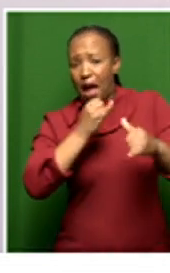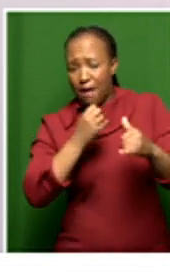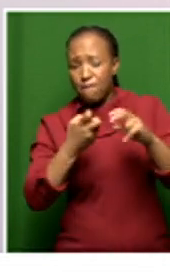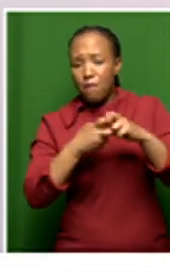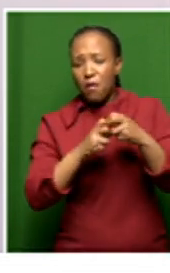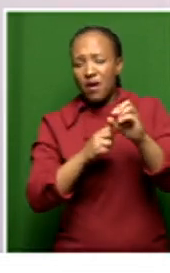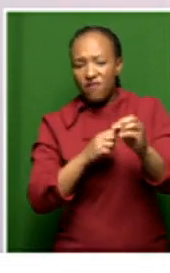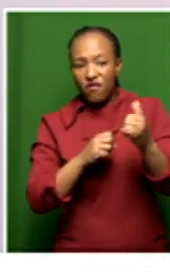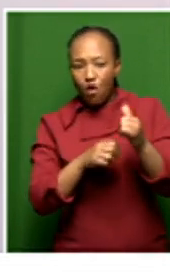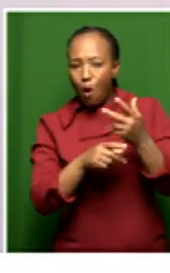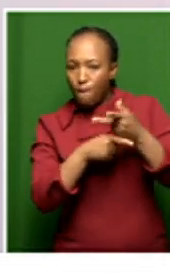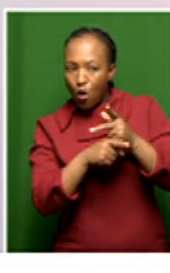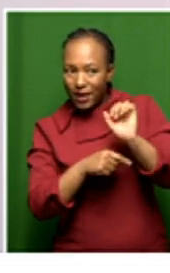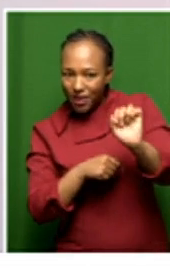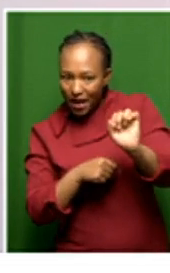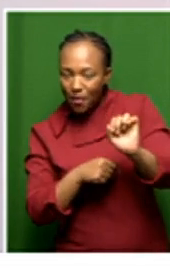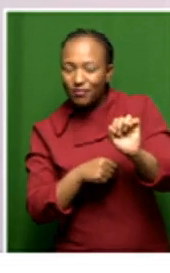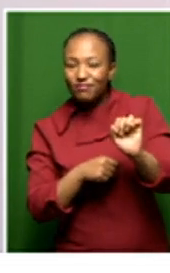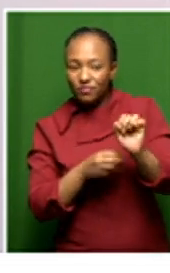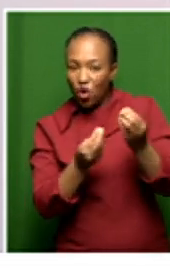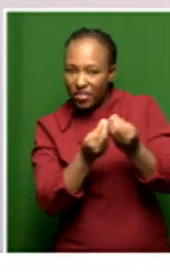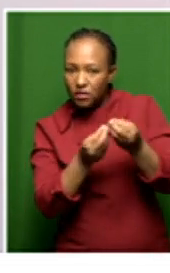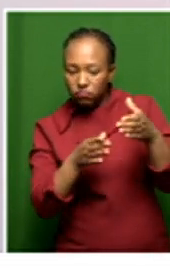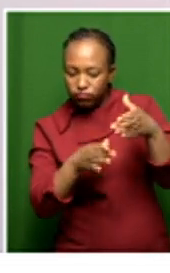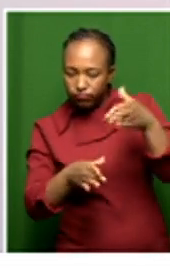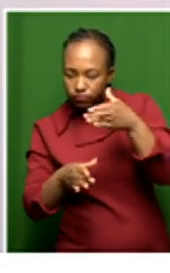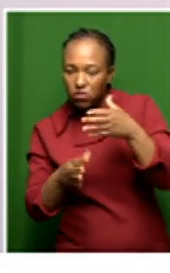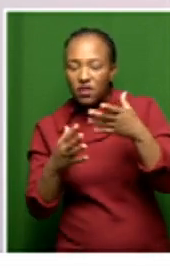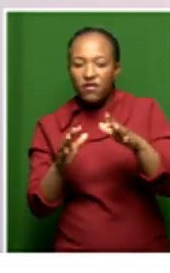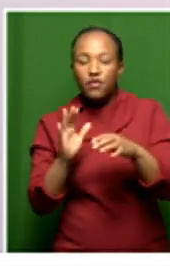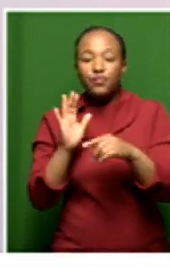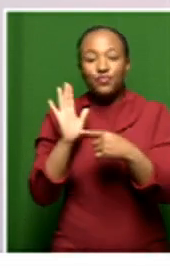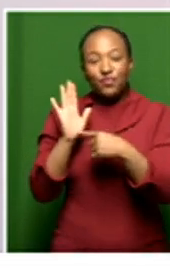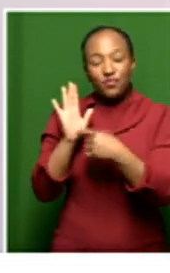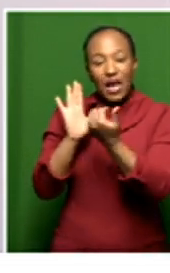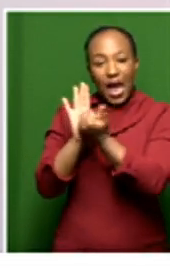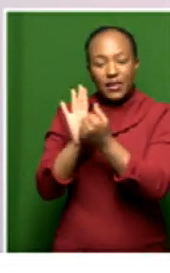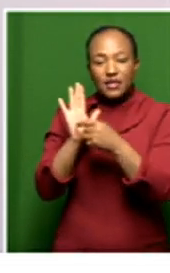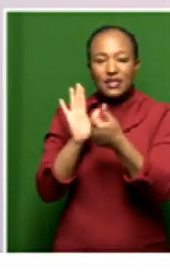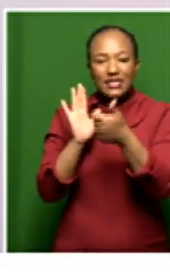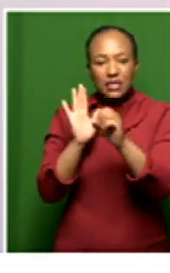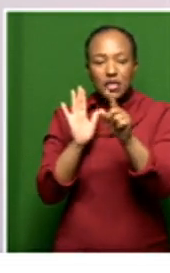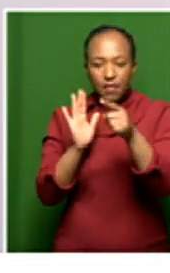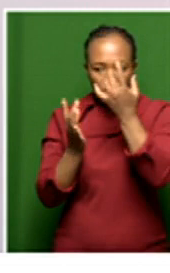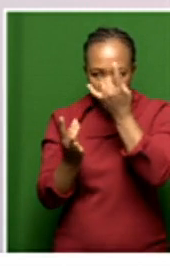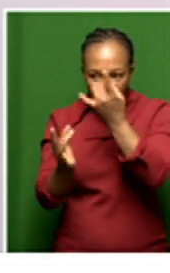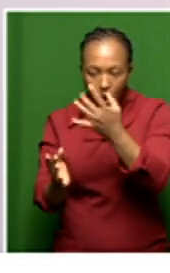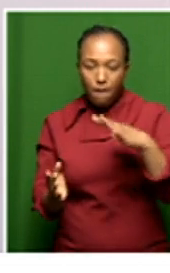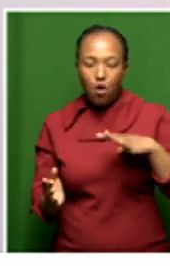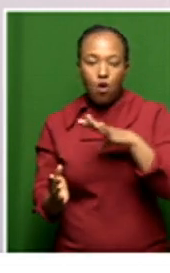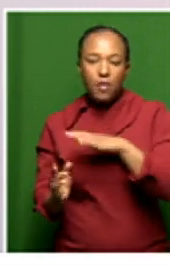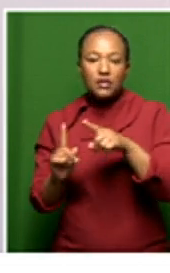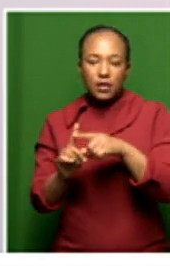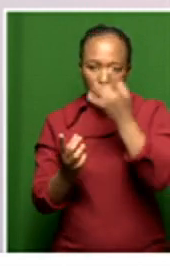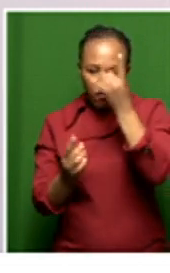with their product. So it's very clear, stated clearly on Section 60 that they need to inform the Commission, they need to inform other